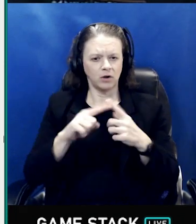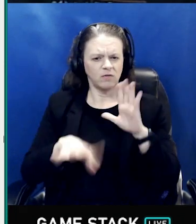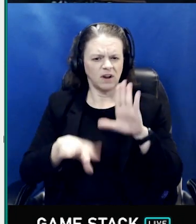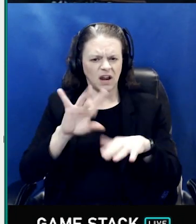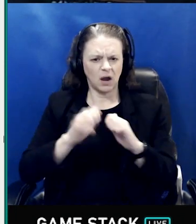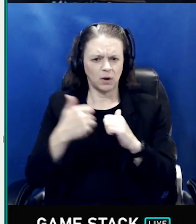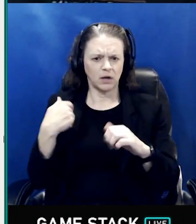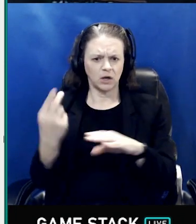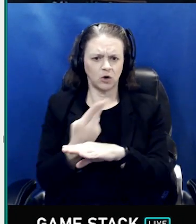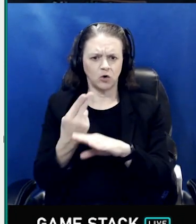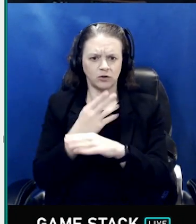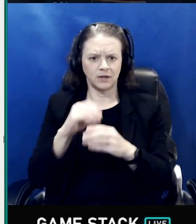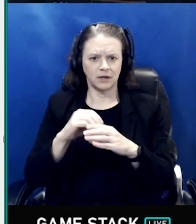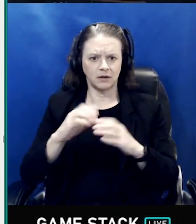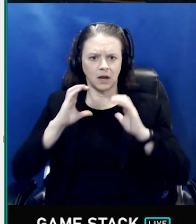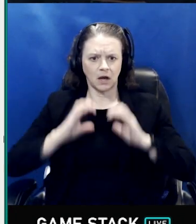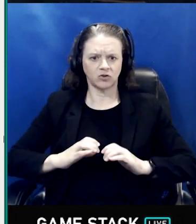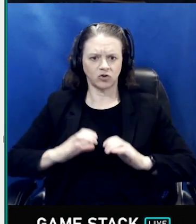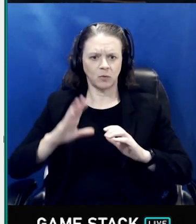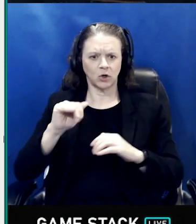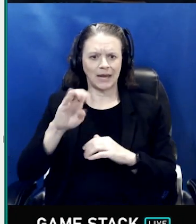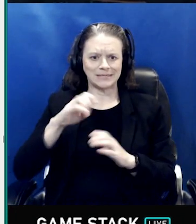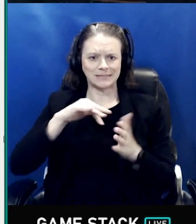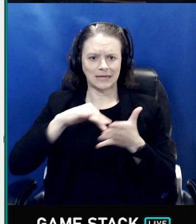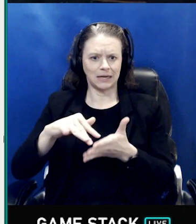customer case study then.